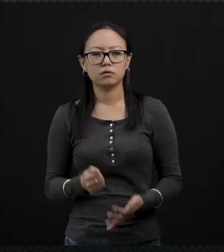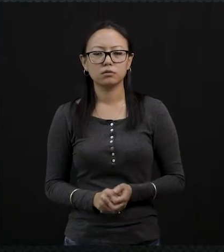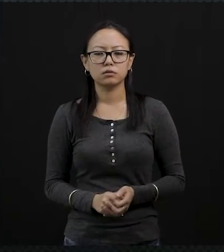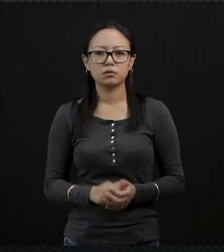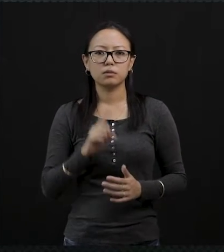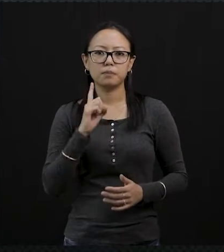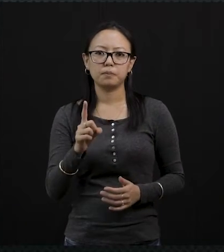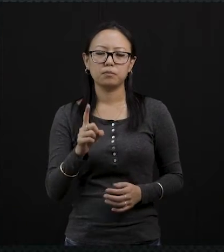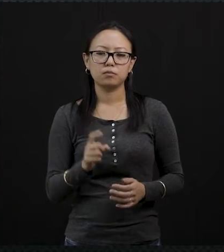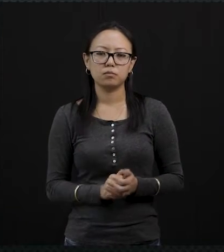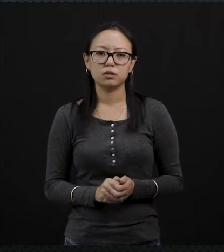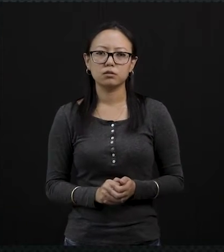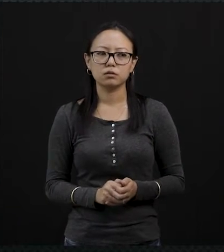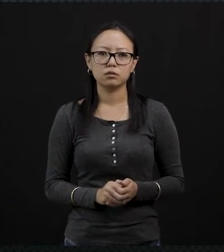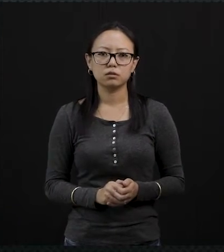But students,